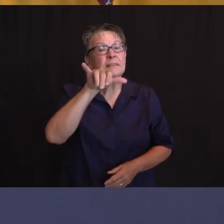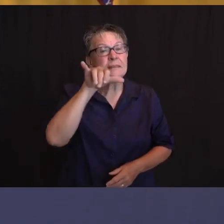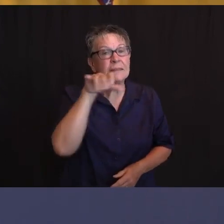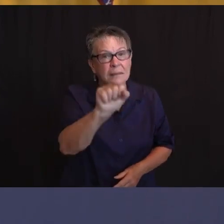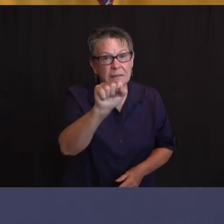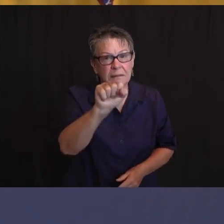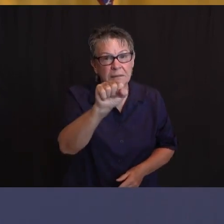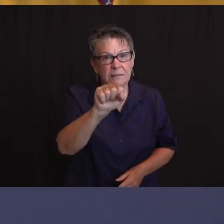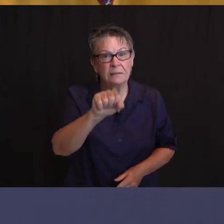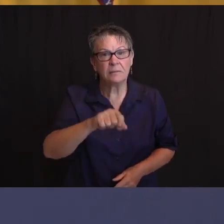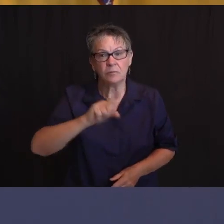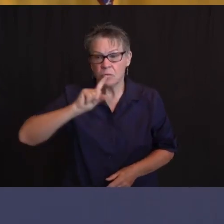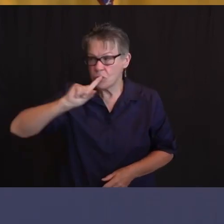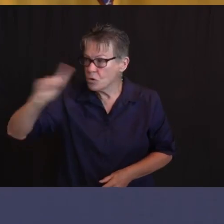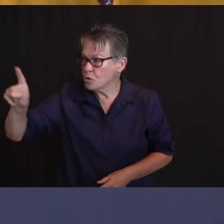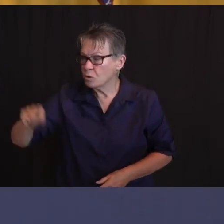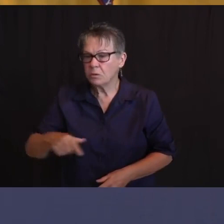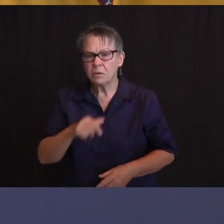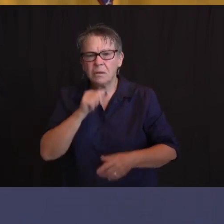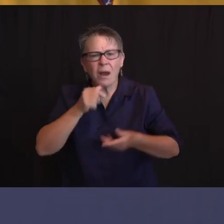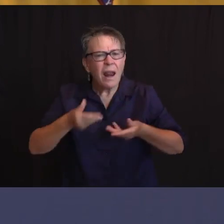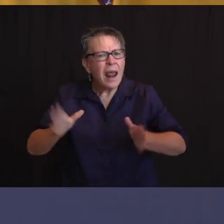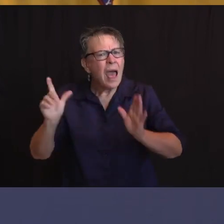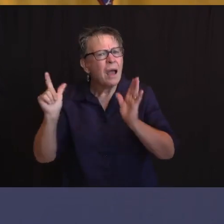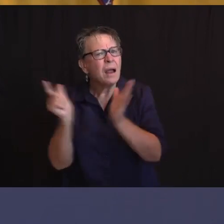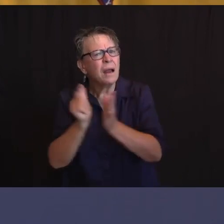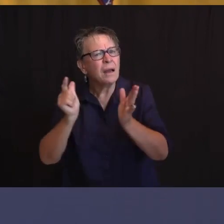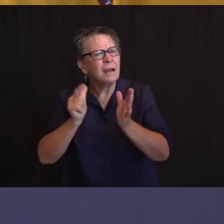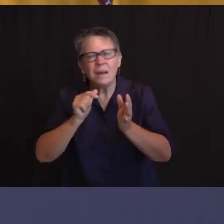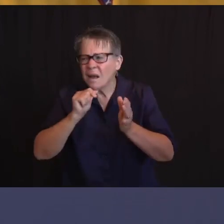way, health experts coming out today in the press,